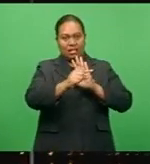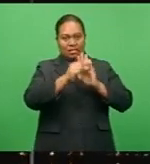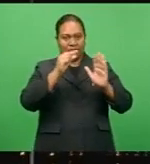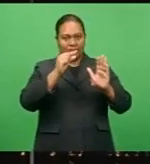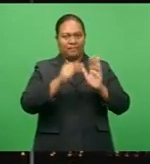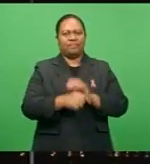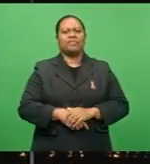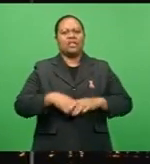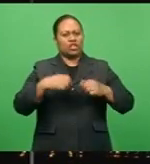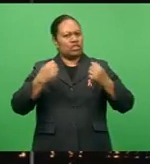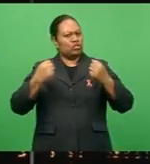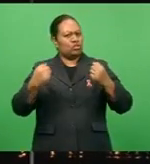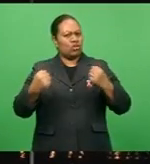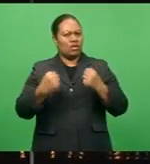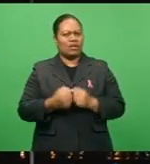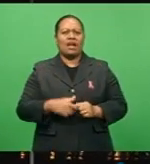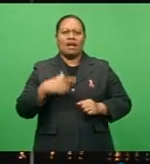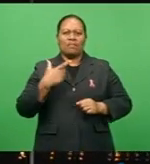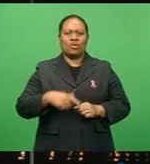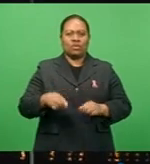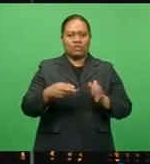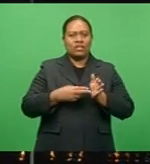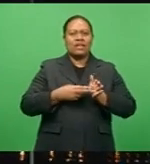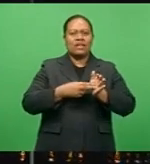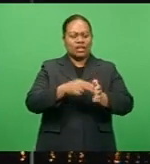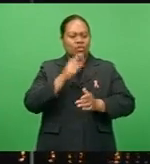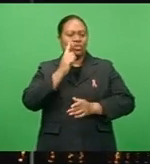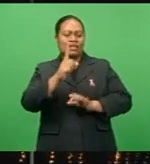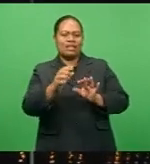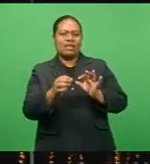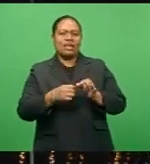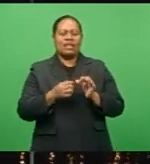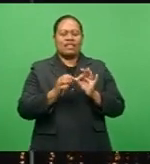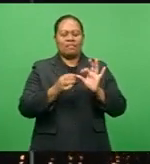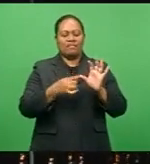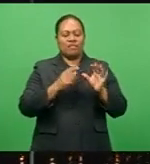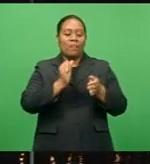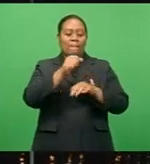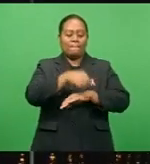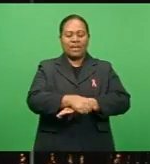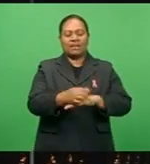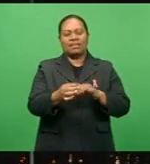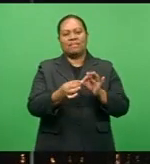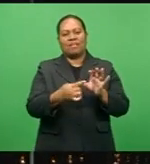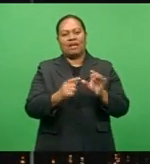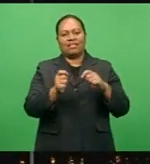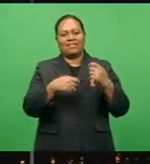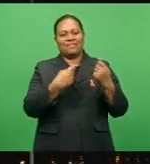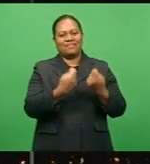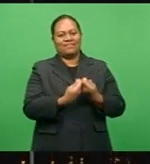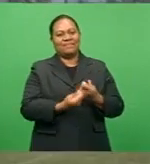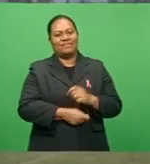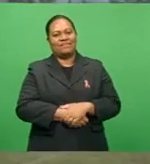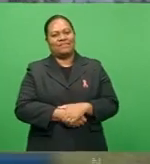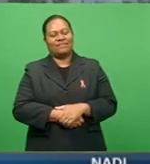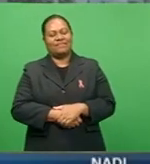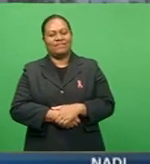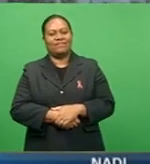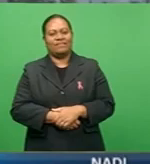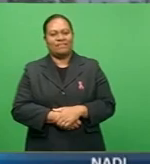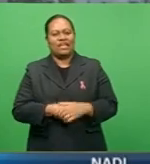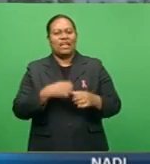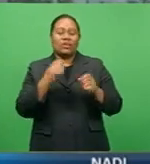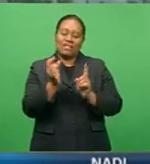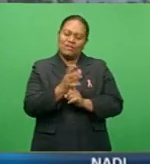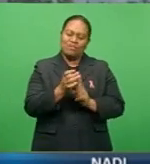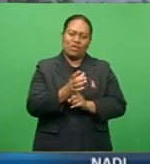Nasinu defenders could not match up with their speed. Wasasala and Nalaumbu scored a double each while Josefa Verevo also bagged the